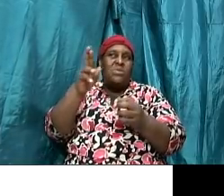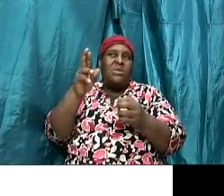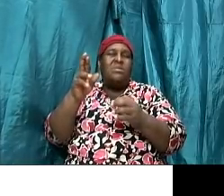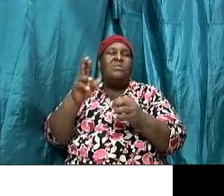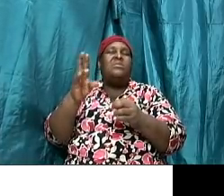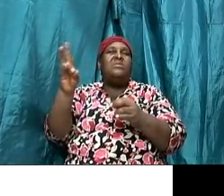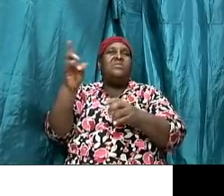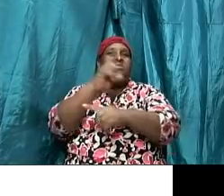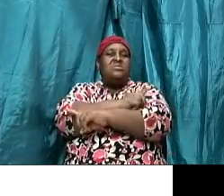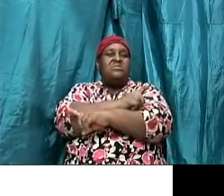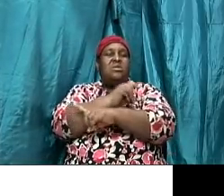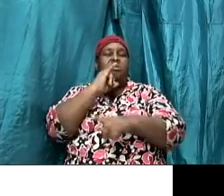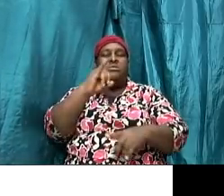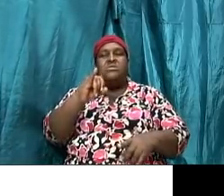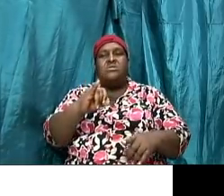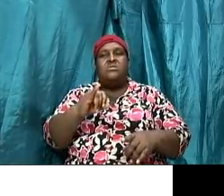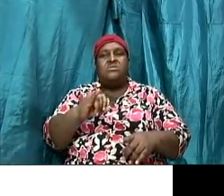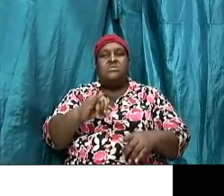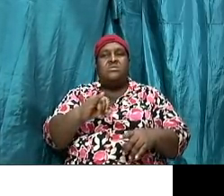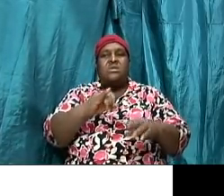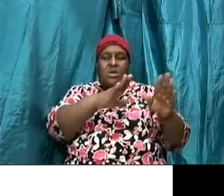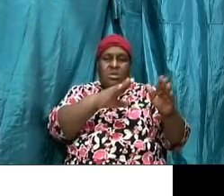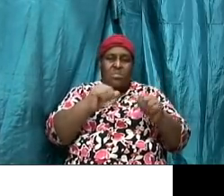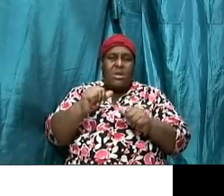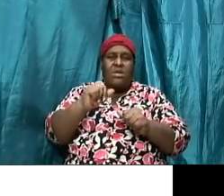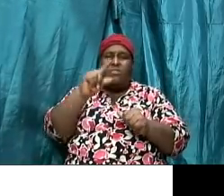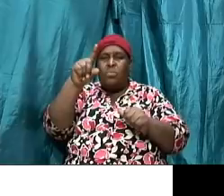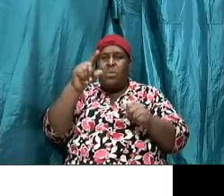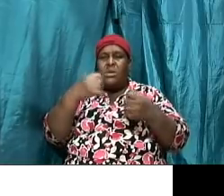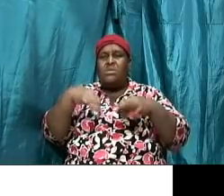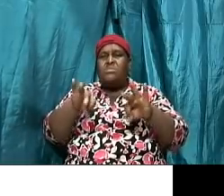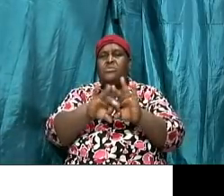let me leave one important thing with you.